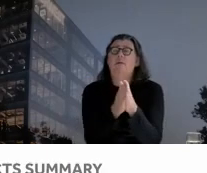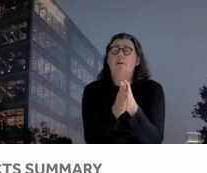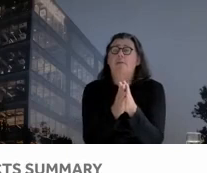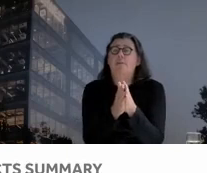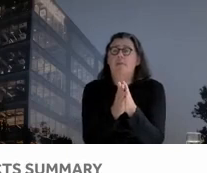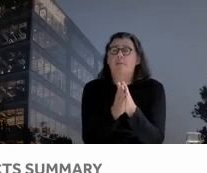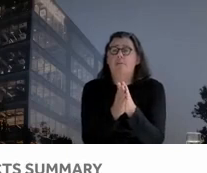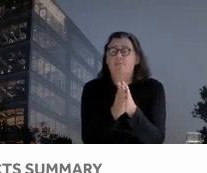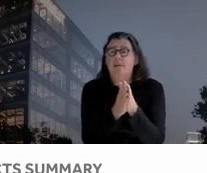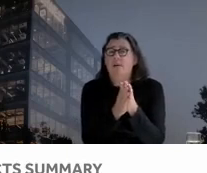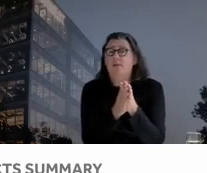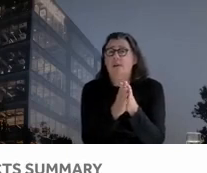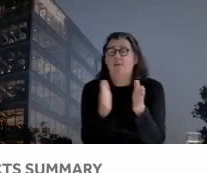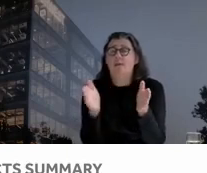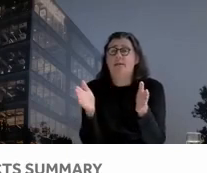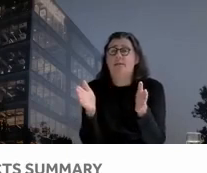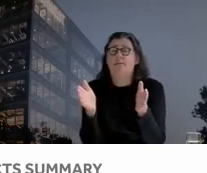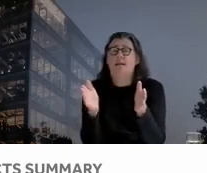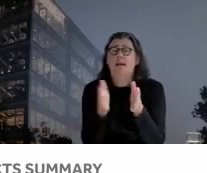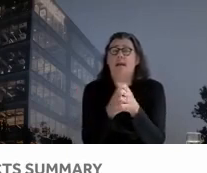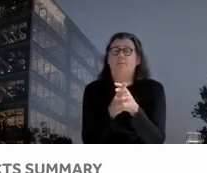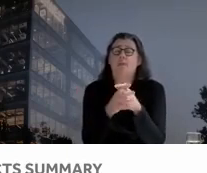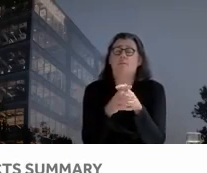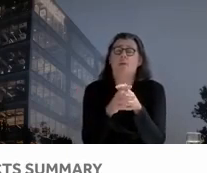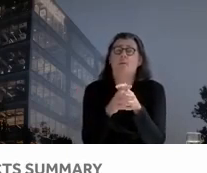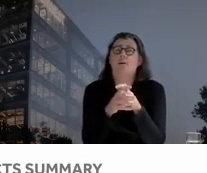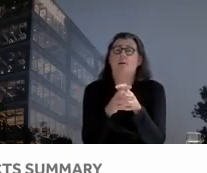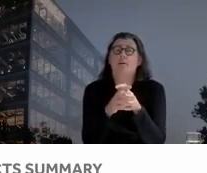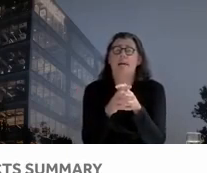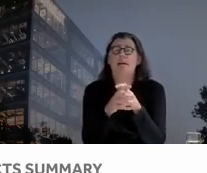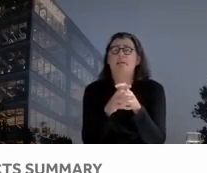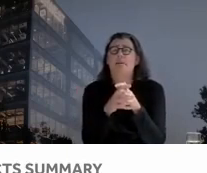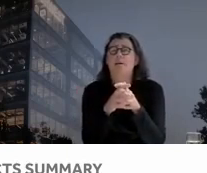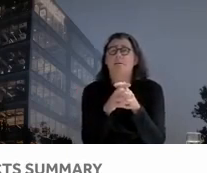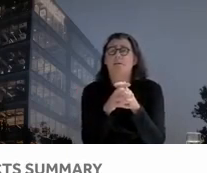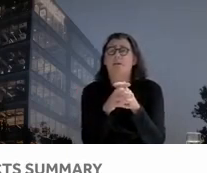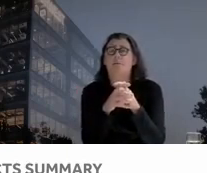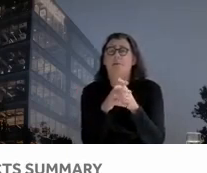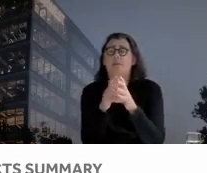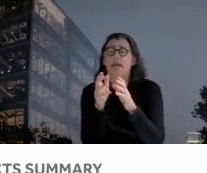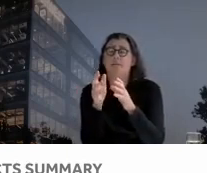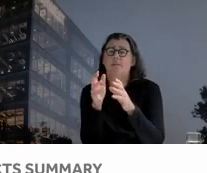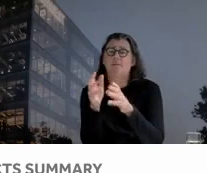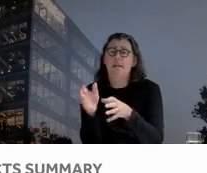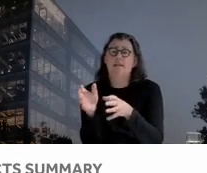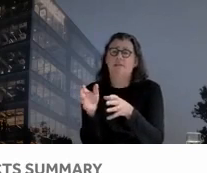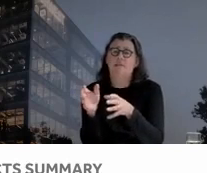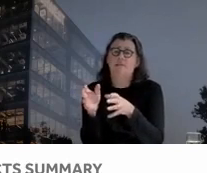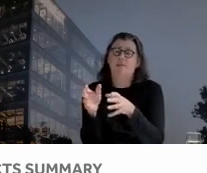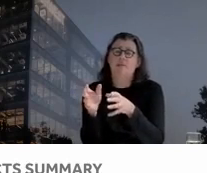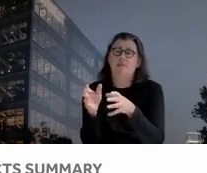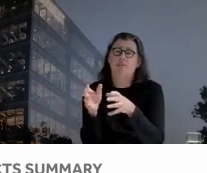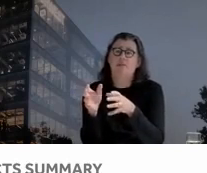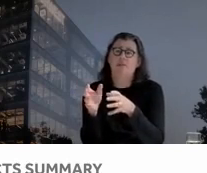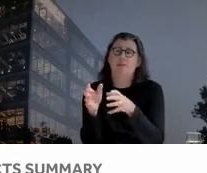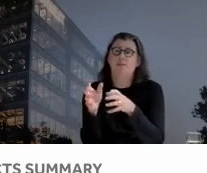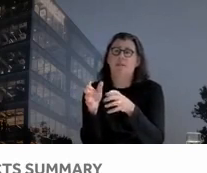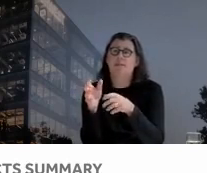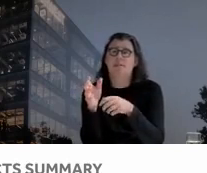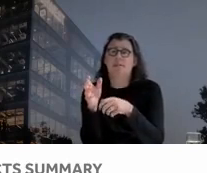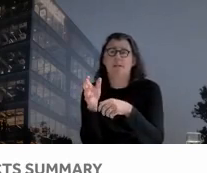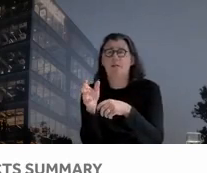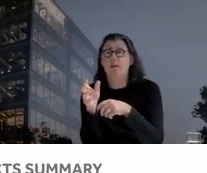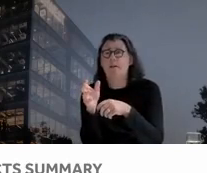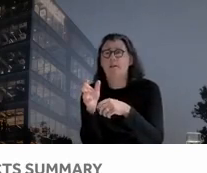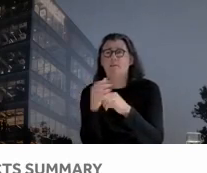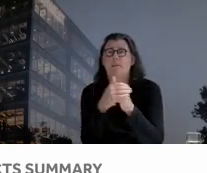We are going through and measuring all of our projects. So we're analyzing our projects both against the rating tools that we're